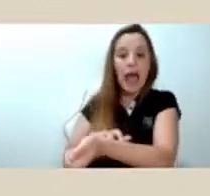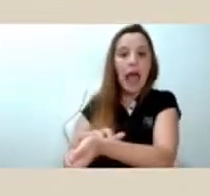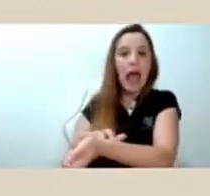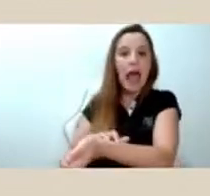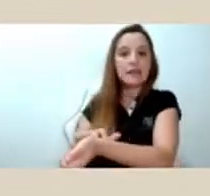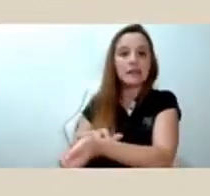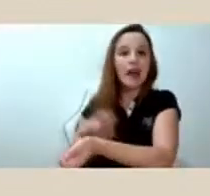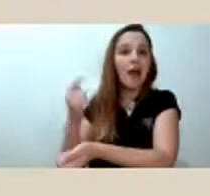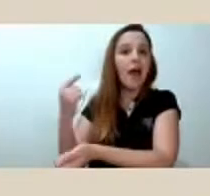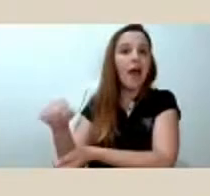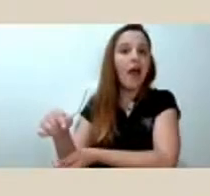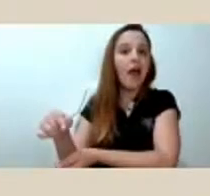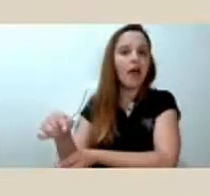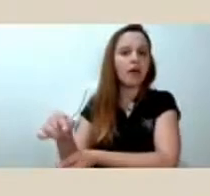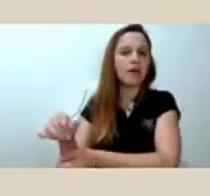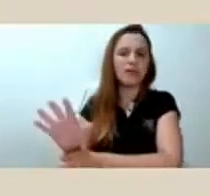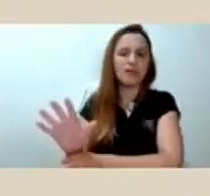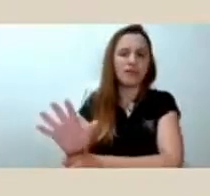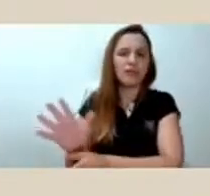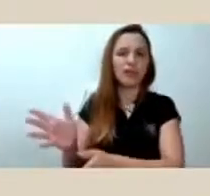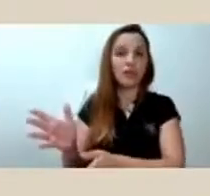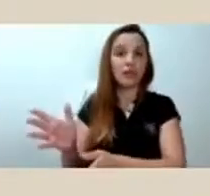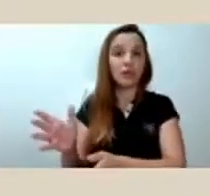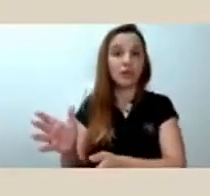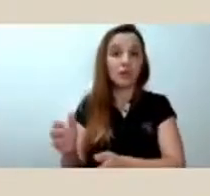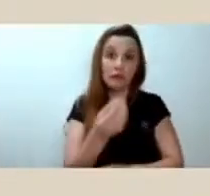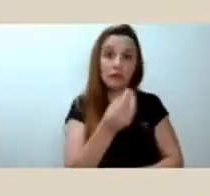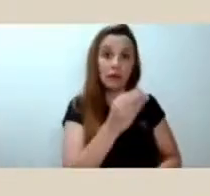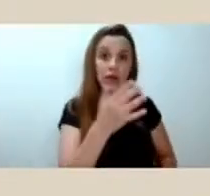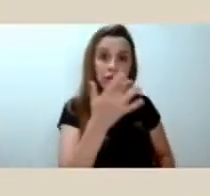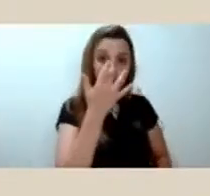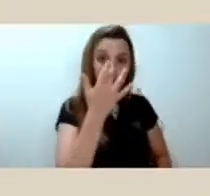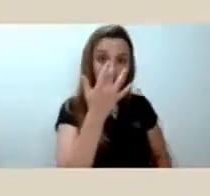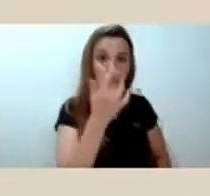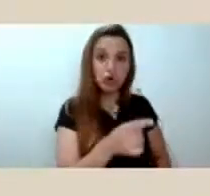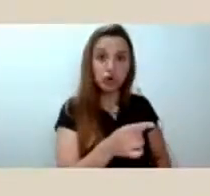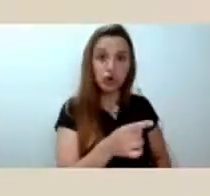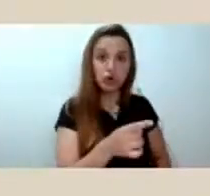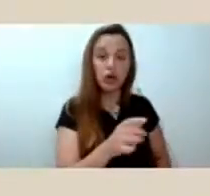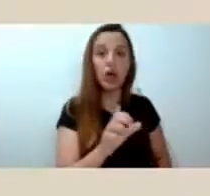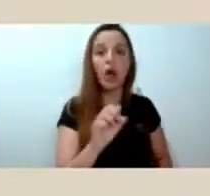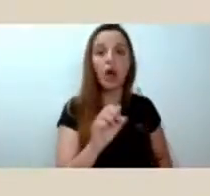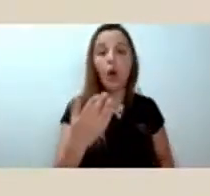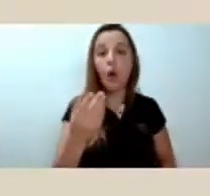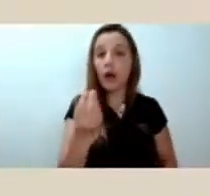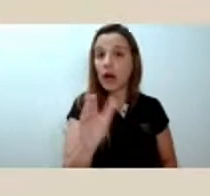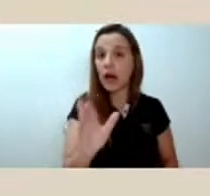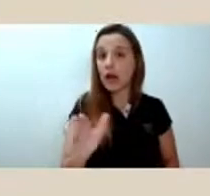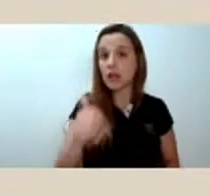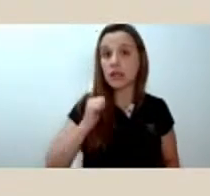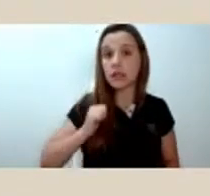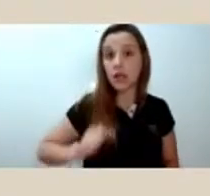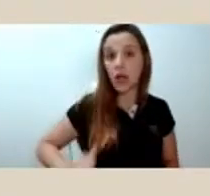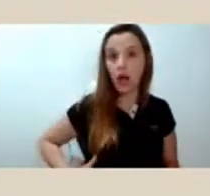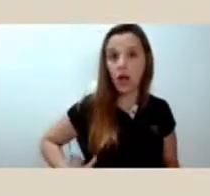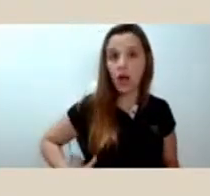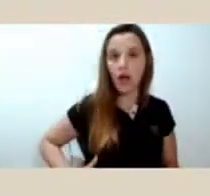certo? E a criança negra ou cigana, romana, ela é uma criança